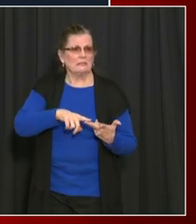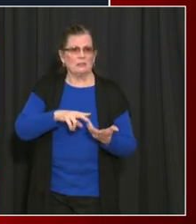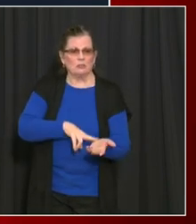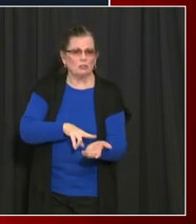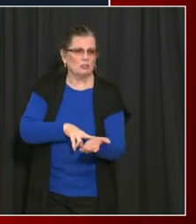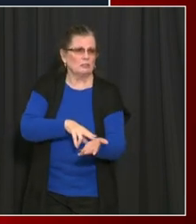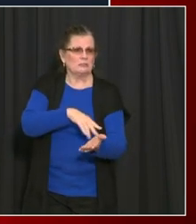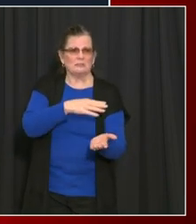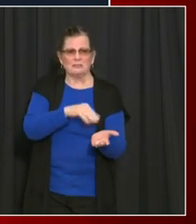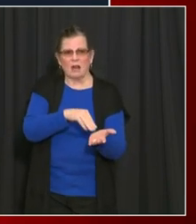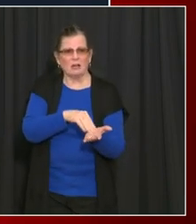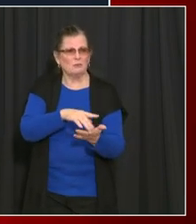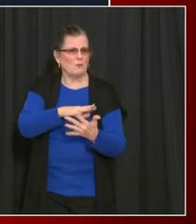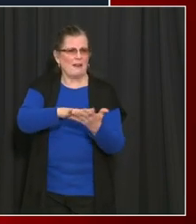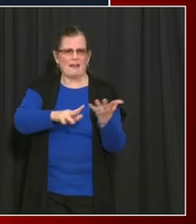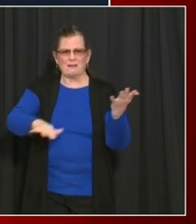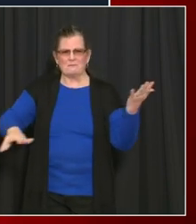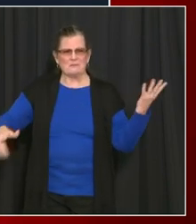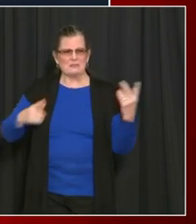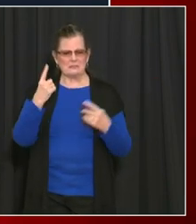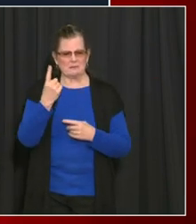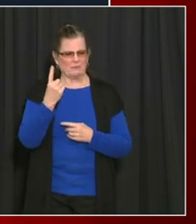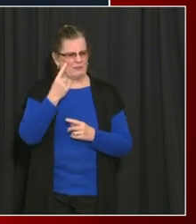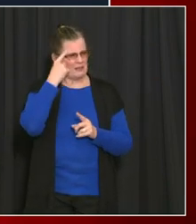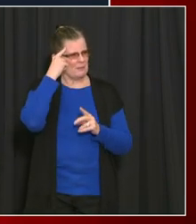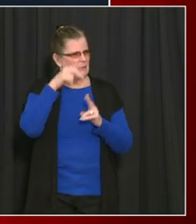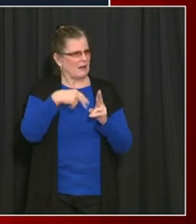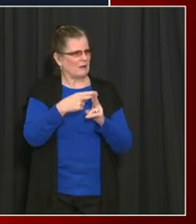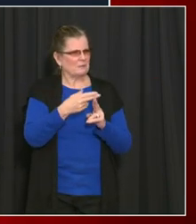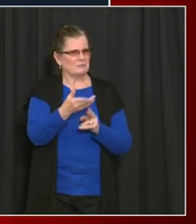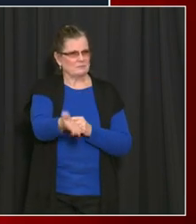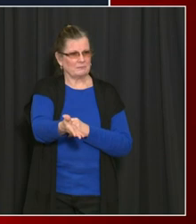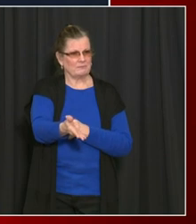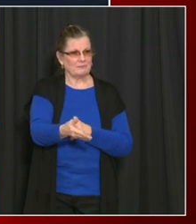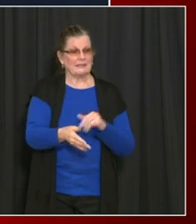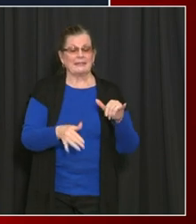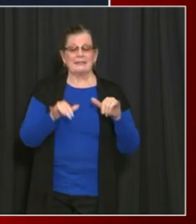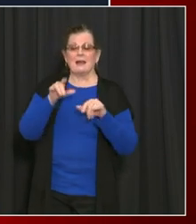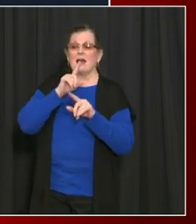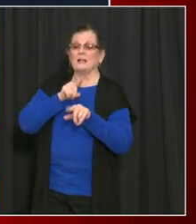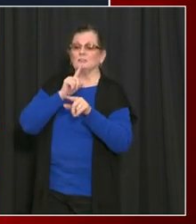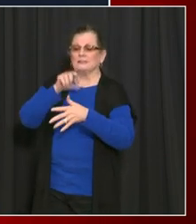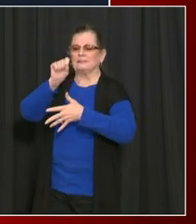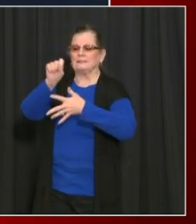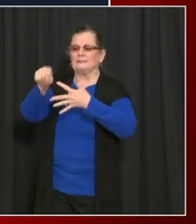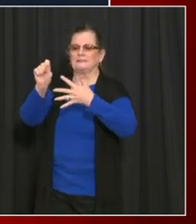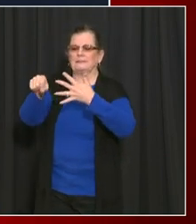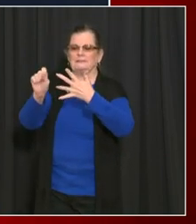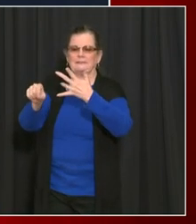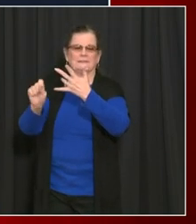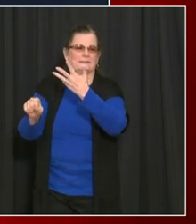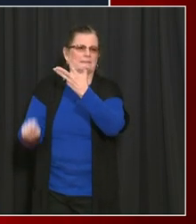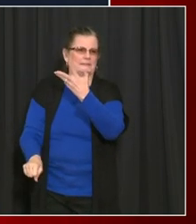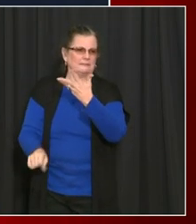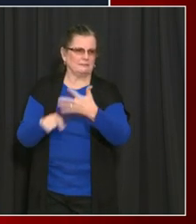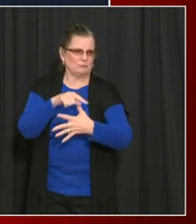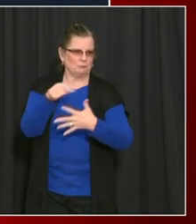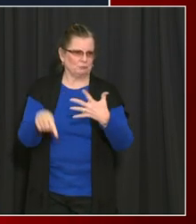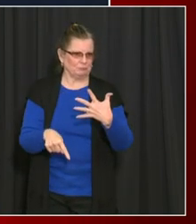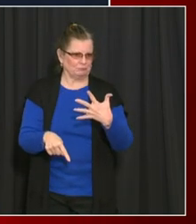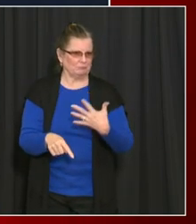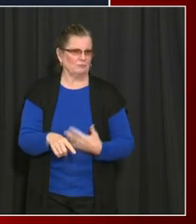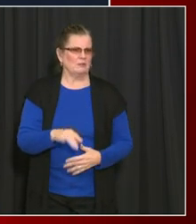be somebody positive there? Yes. Yes, and we also have the ability through the health